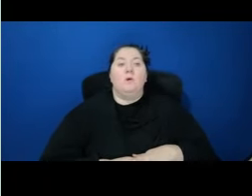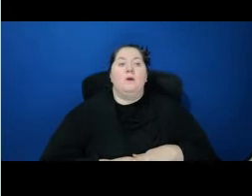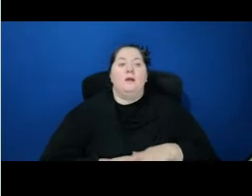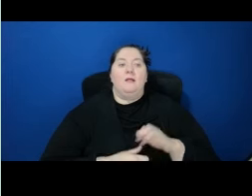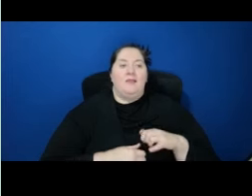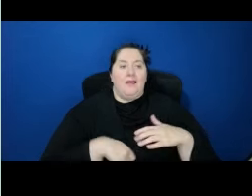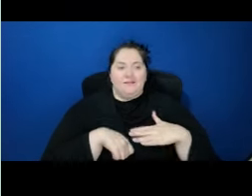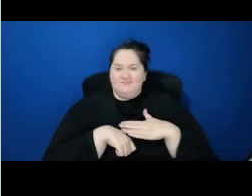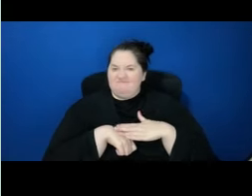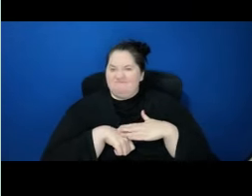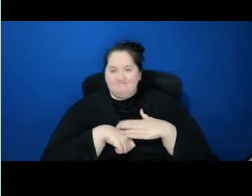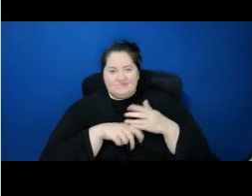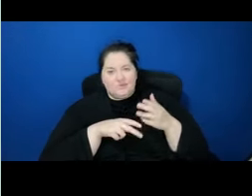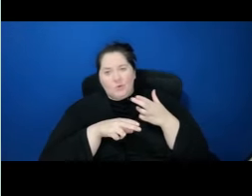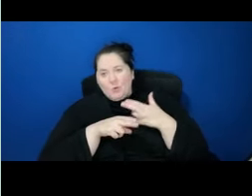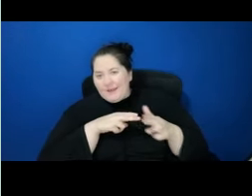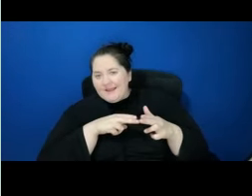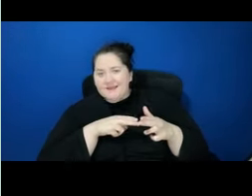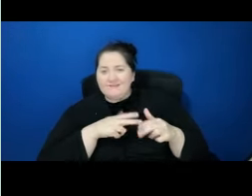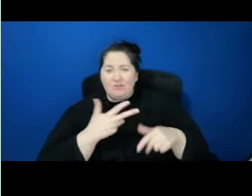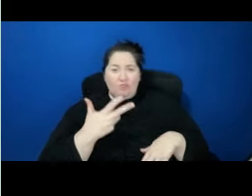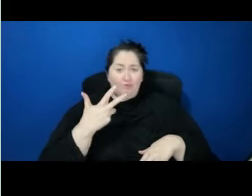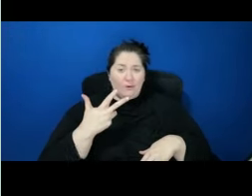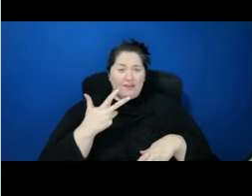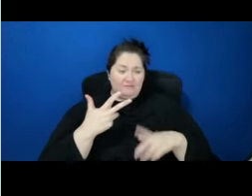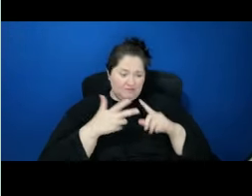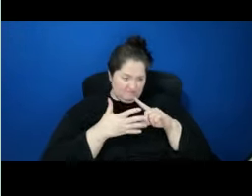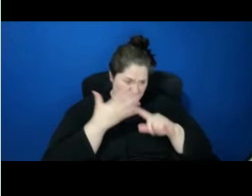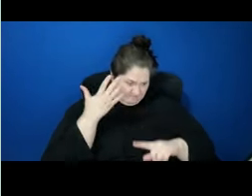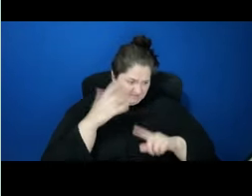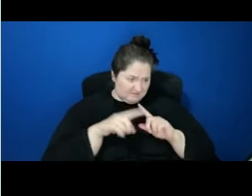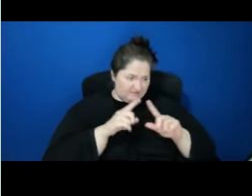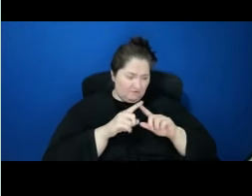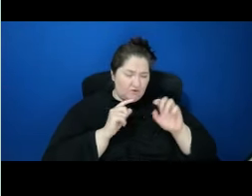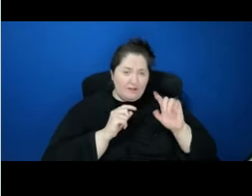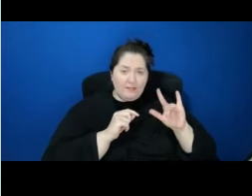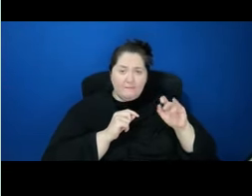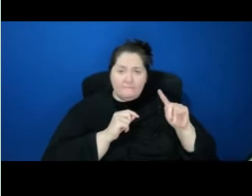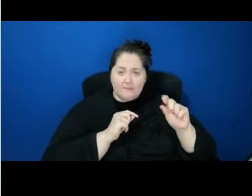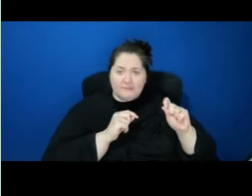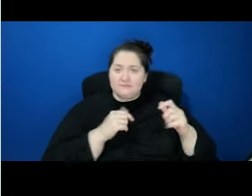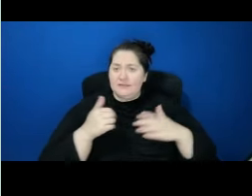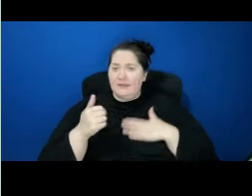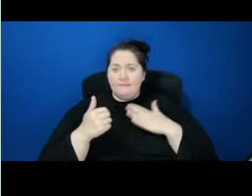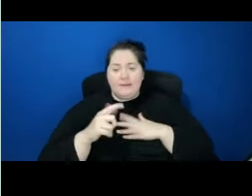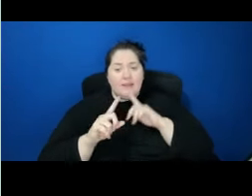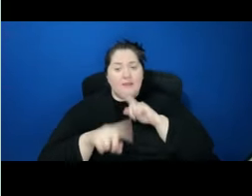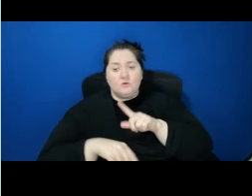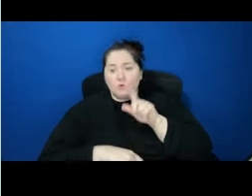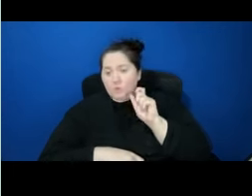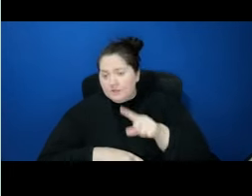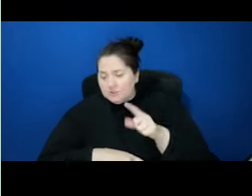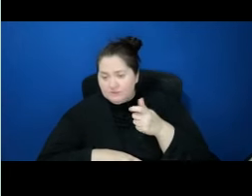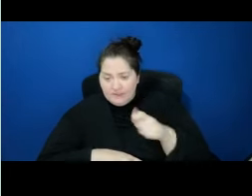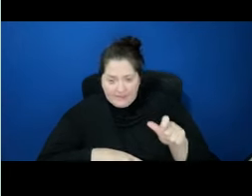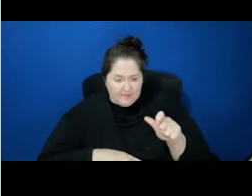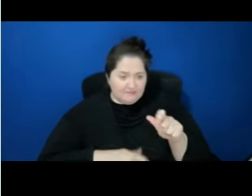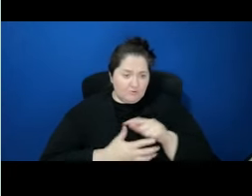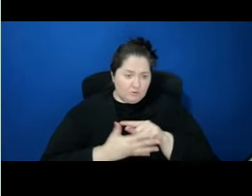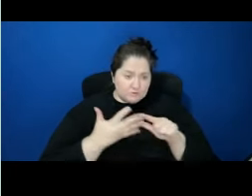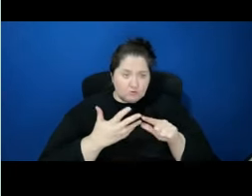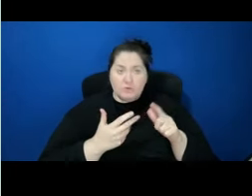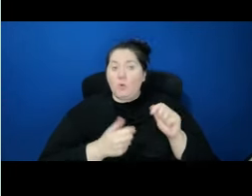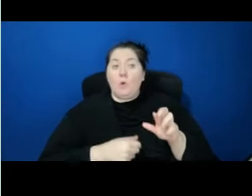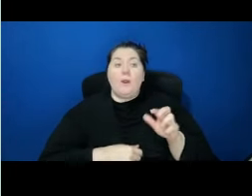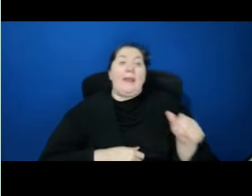very quick summary of just three of the elements in the plan. We're happy to take any questions about any of those three or